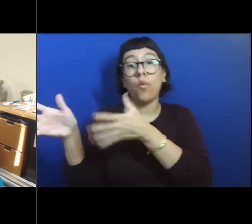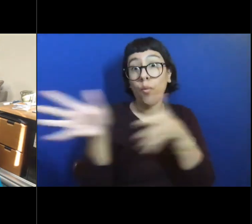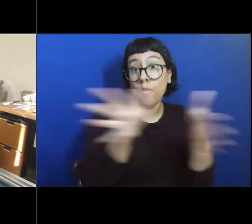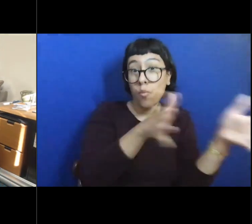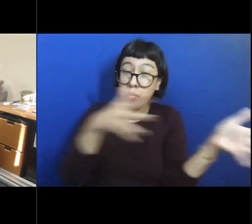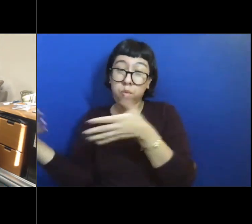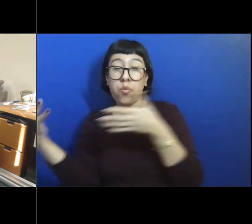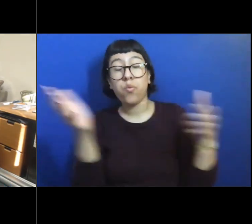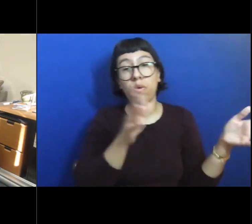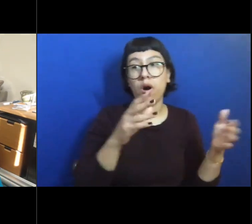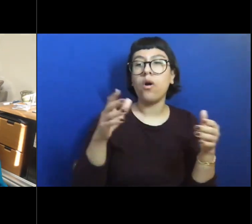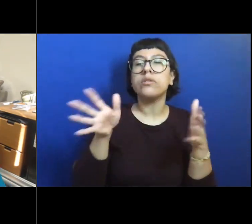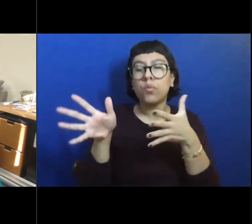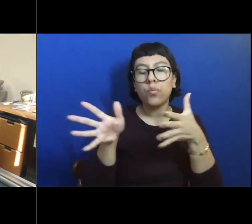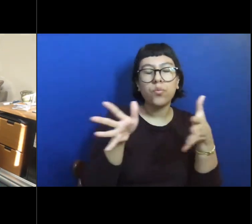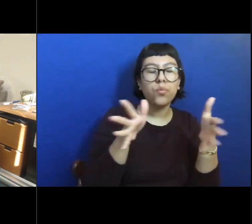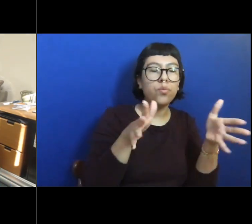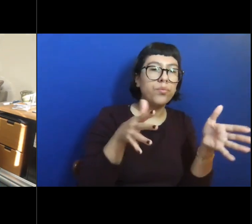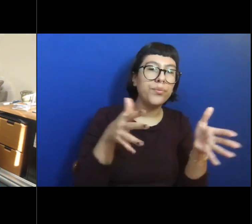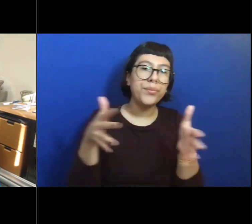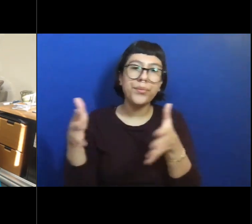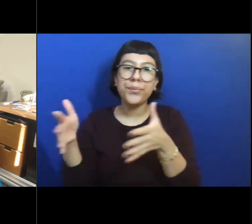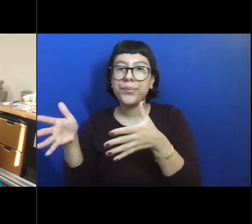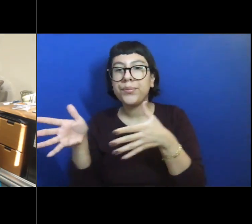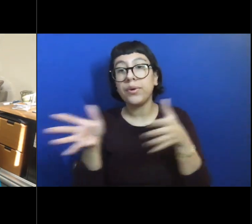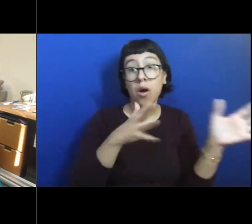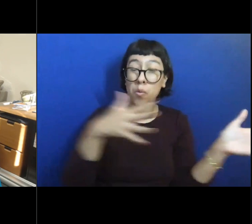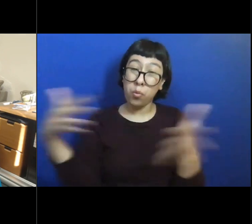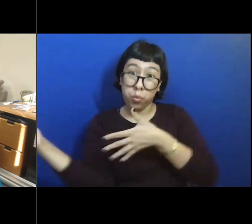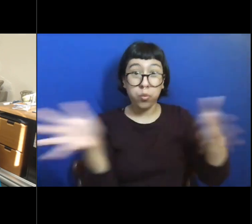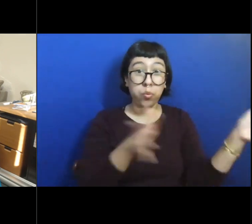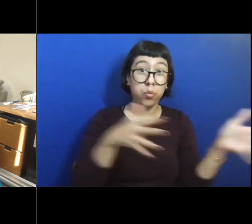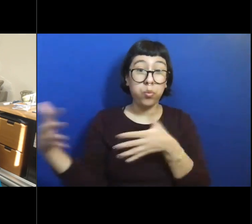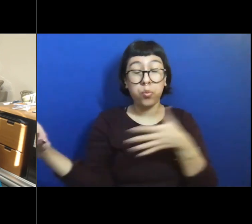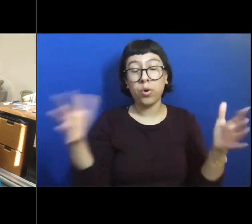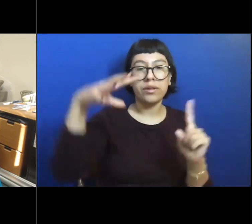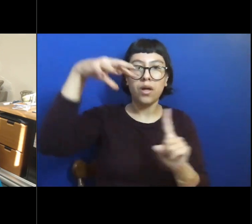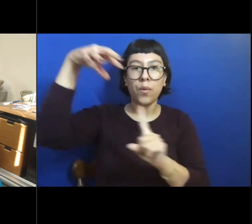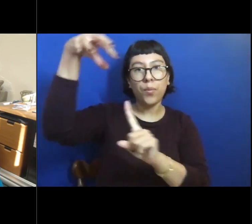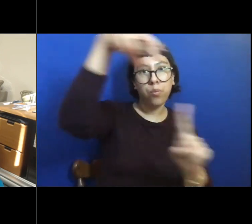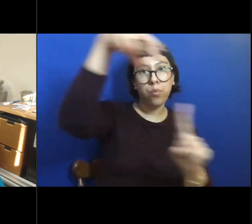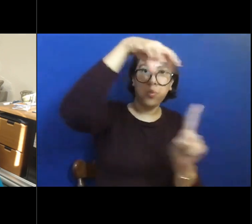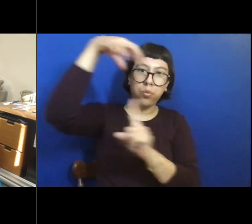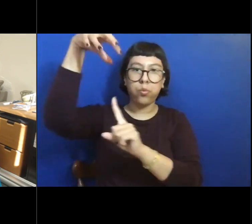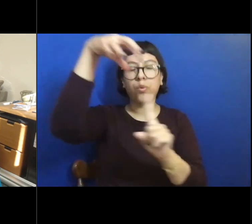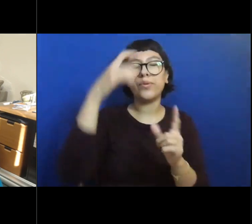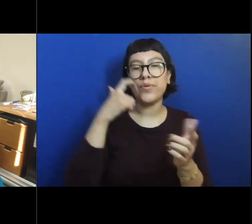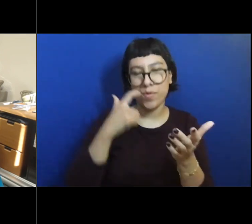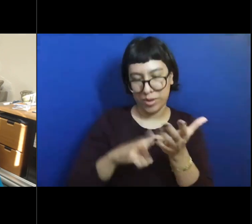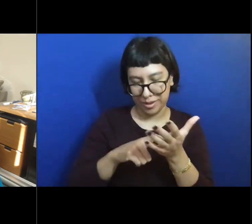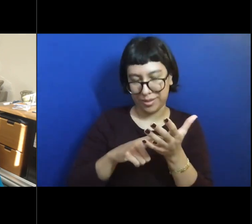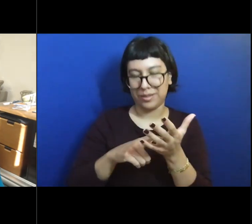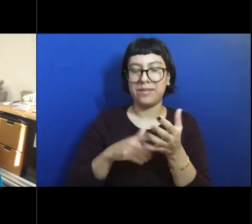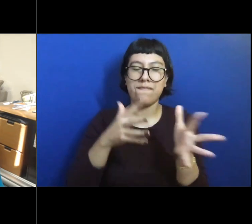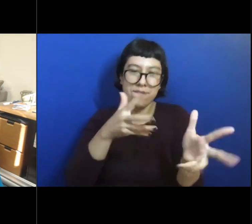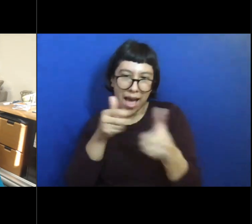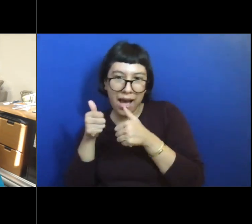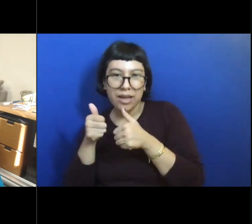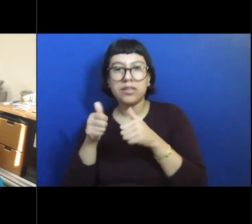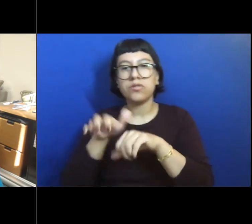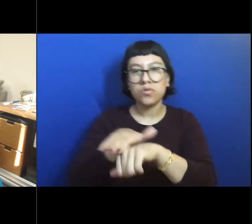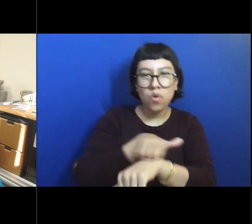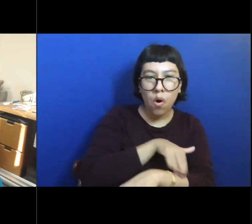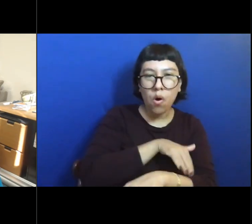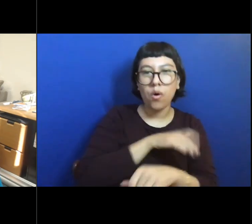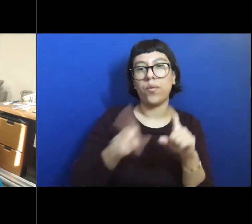moving really slow, then the wind's light. If it's moving quick, the wind is really strong. And so it tracks it, and then it knows what the wind